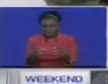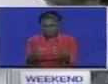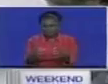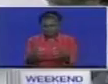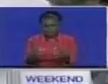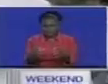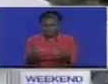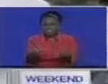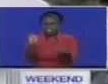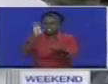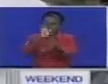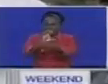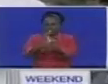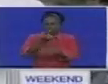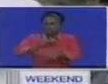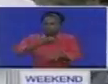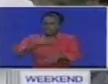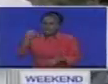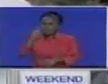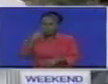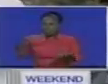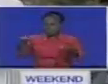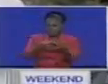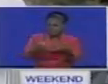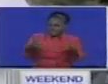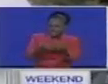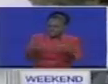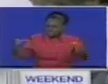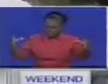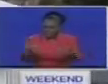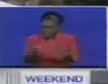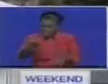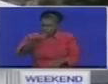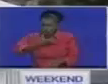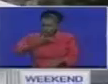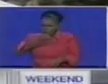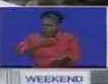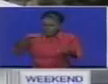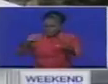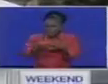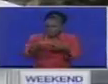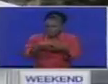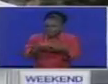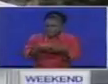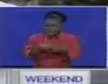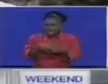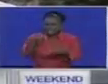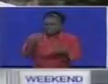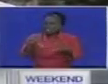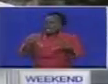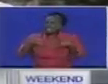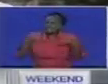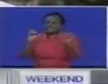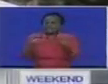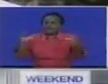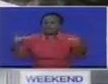a church is known by followers. So a party is known by its members and its grassroots leaders. It is not acceptable that a